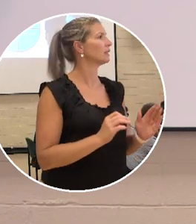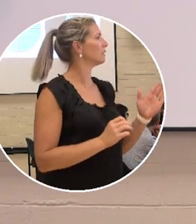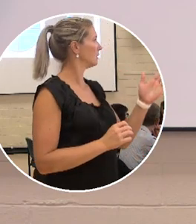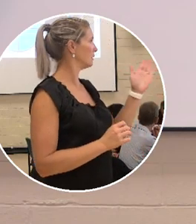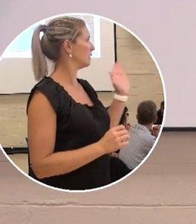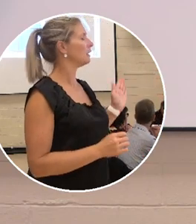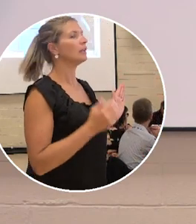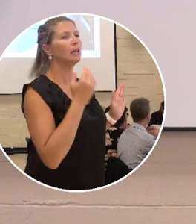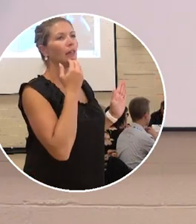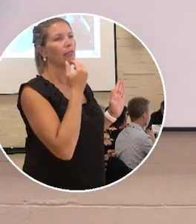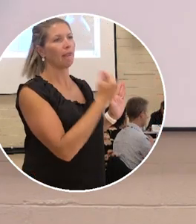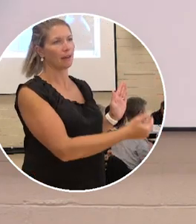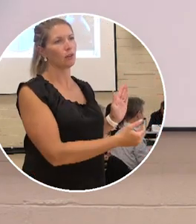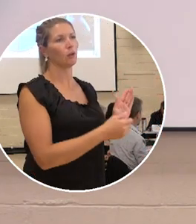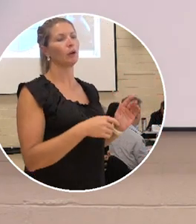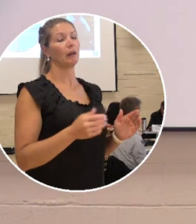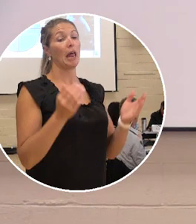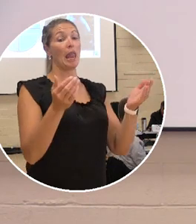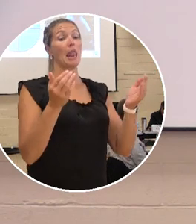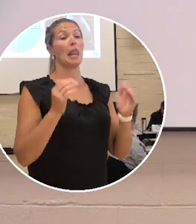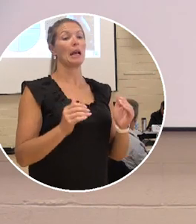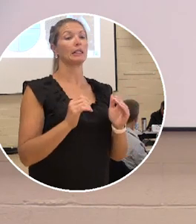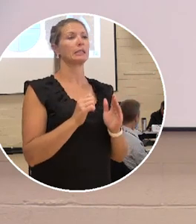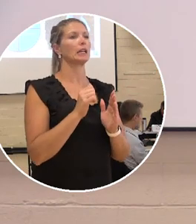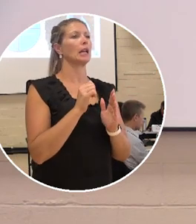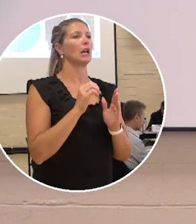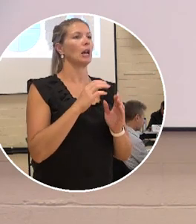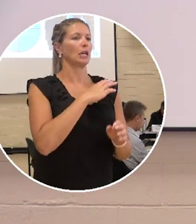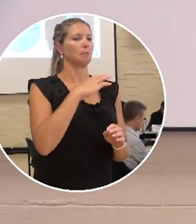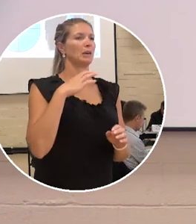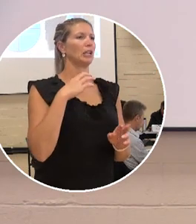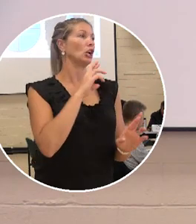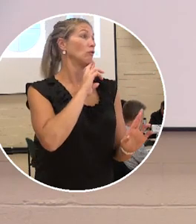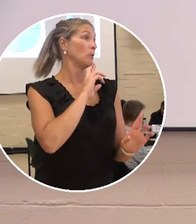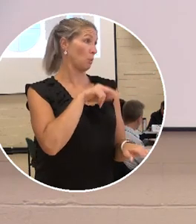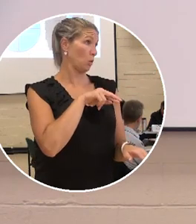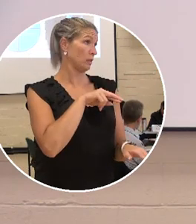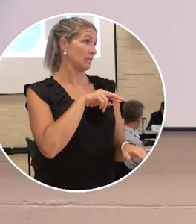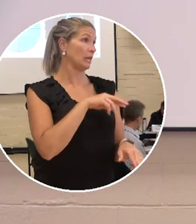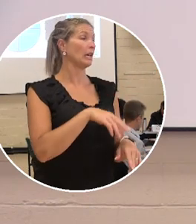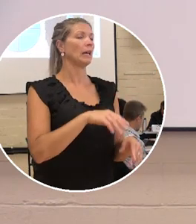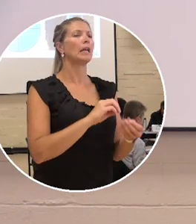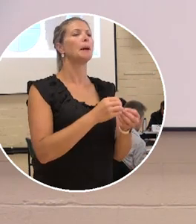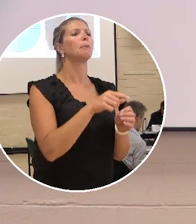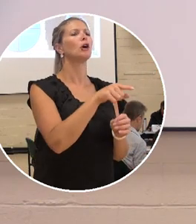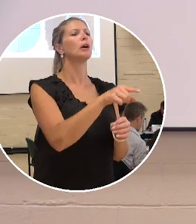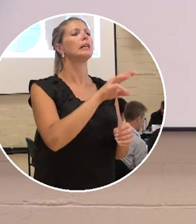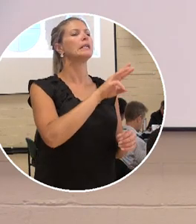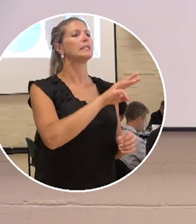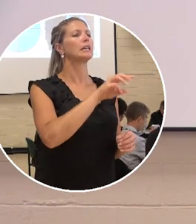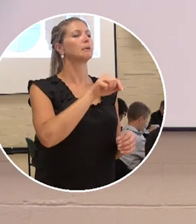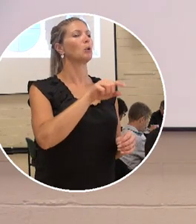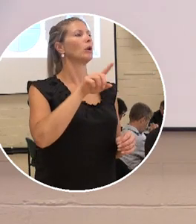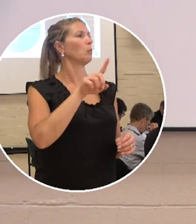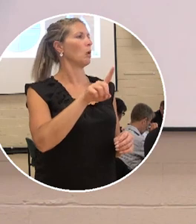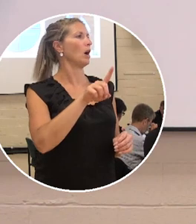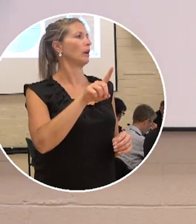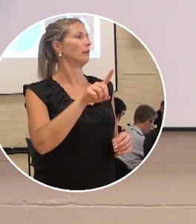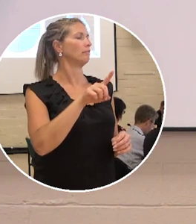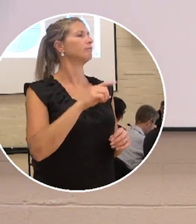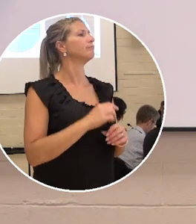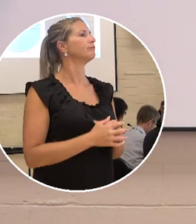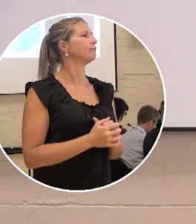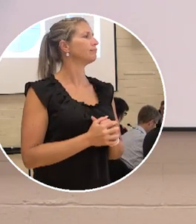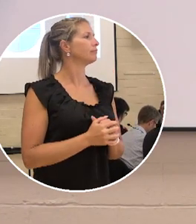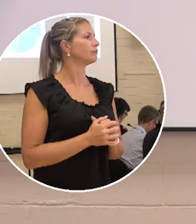on the agenda is our committee reports and the minutes associated with them. So 6.1 is Executive Committee Report, and I'm going to turn the floor over